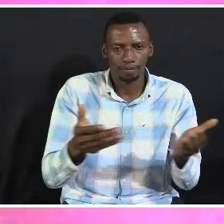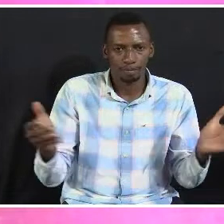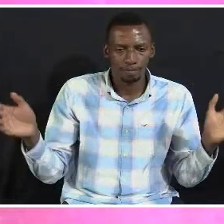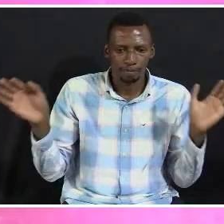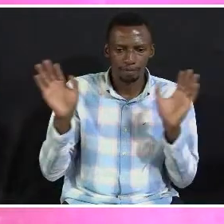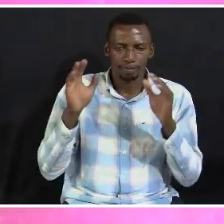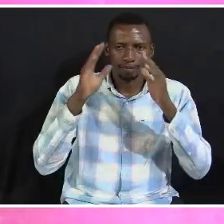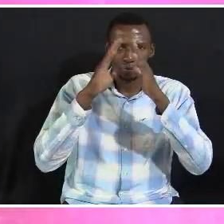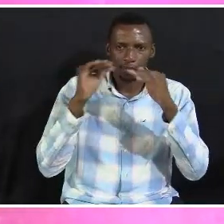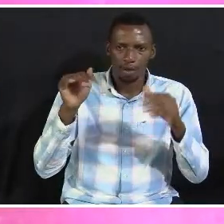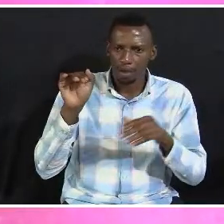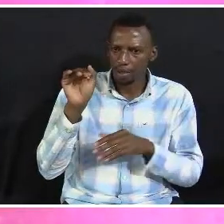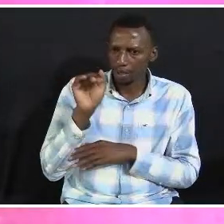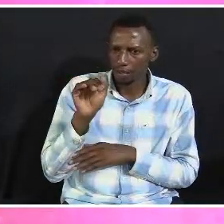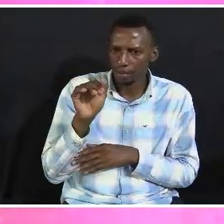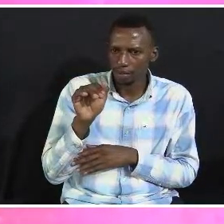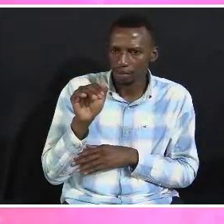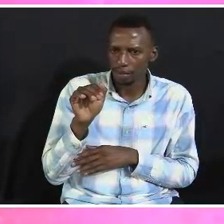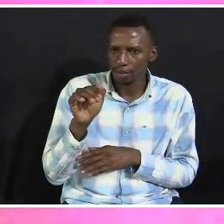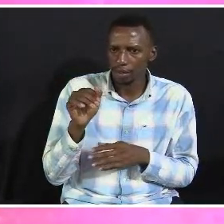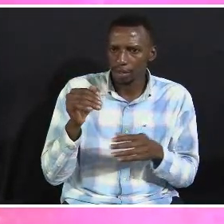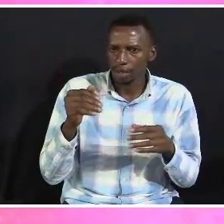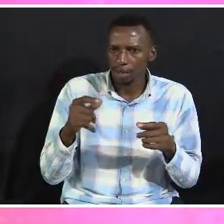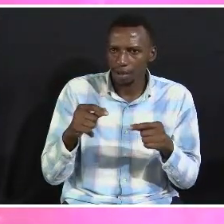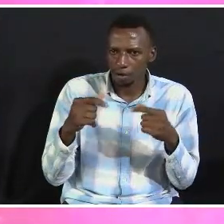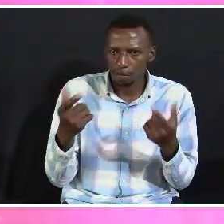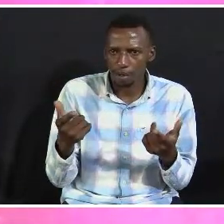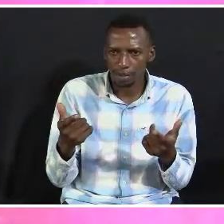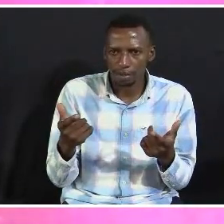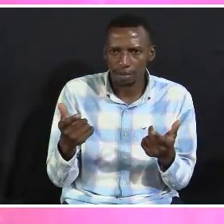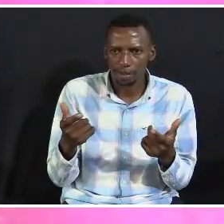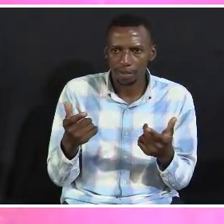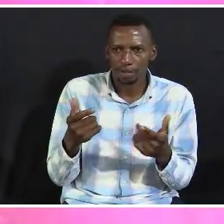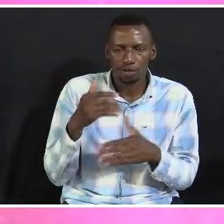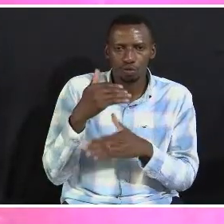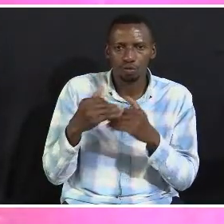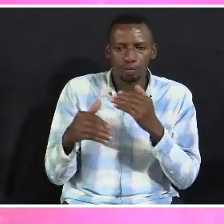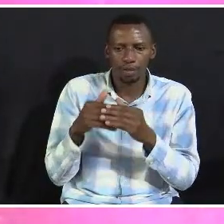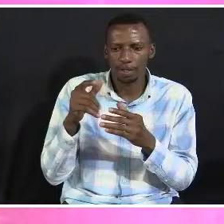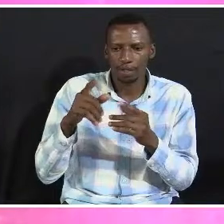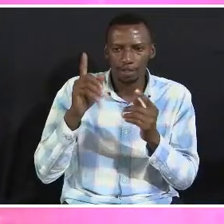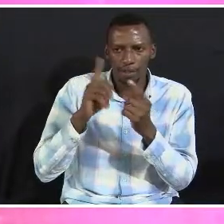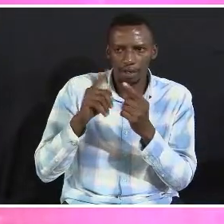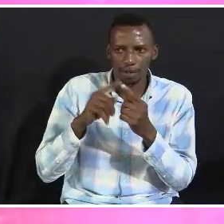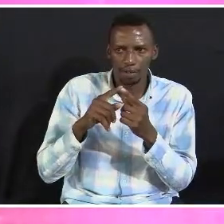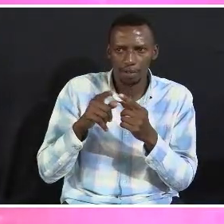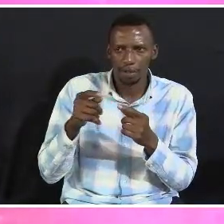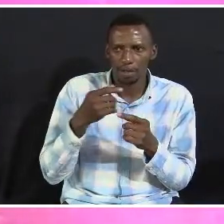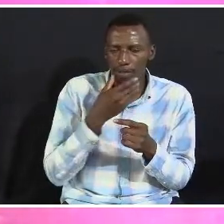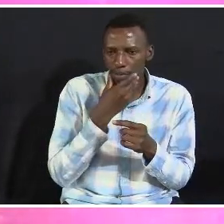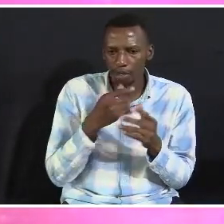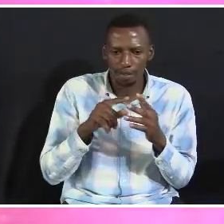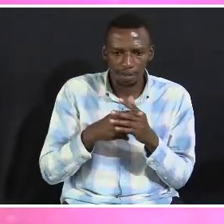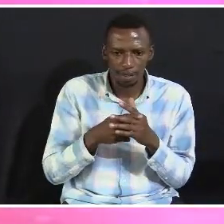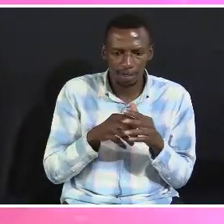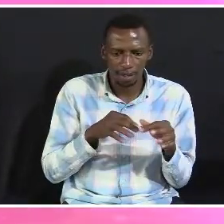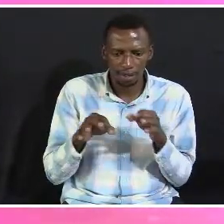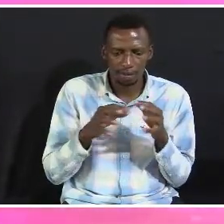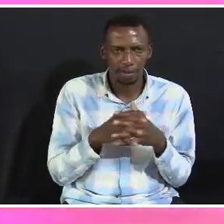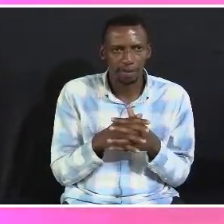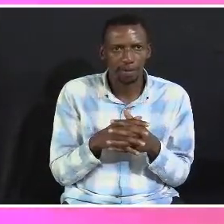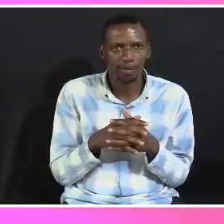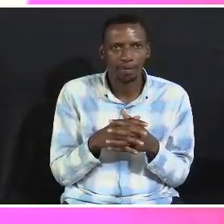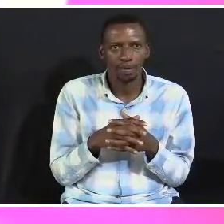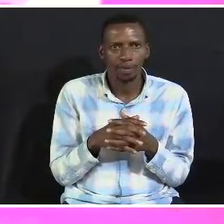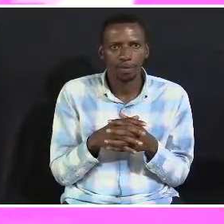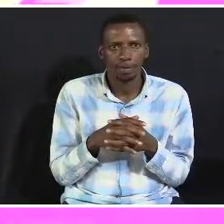asking, how much did it cost you to get these iron sheets? And this man began,